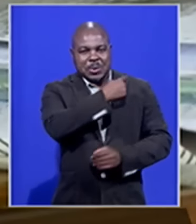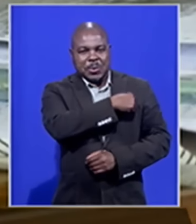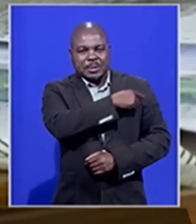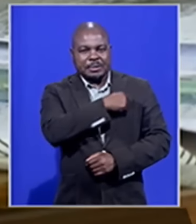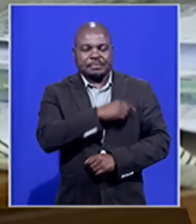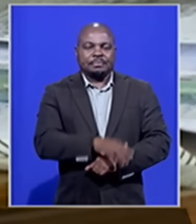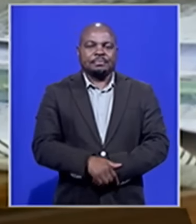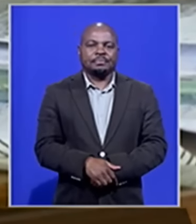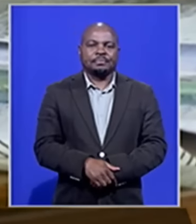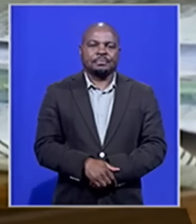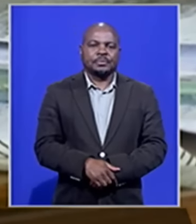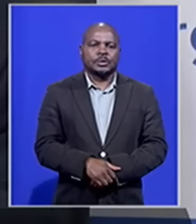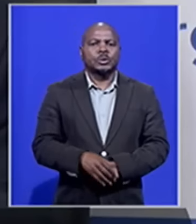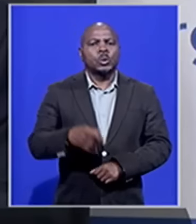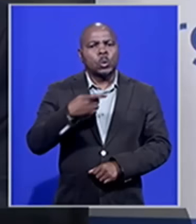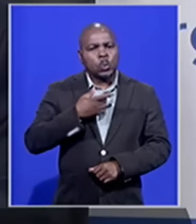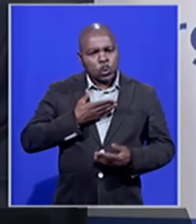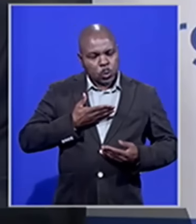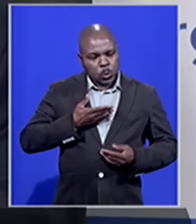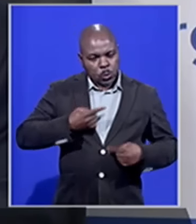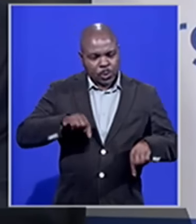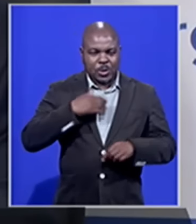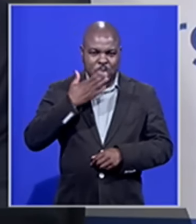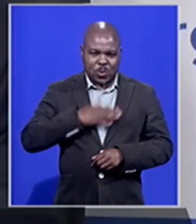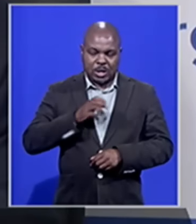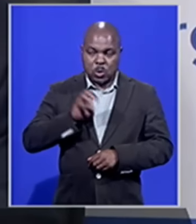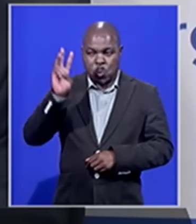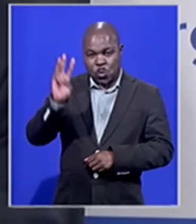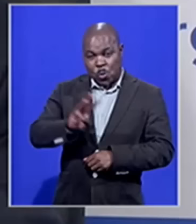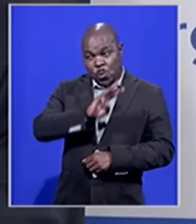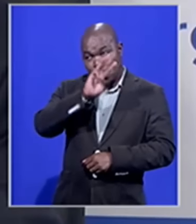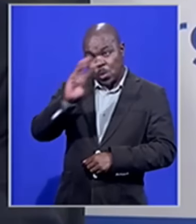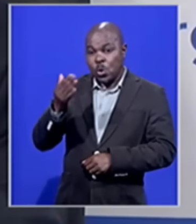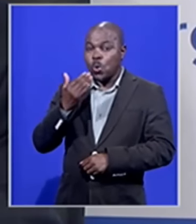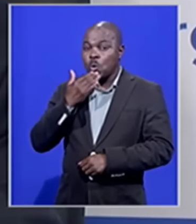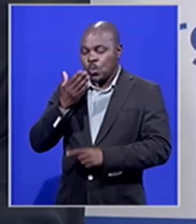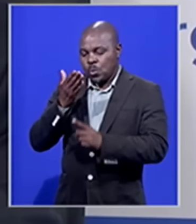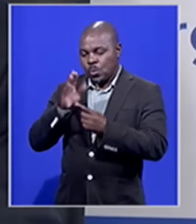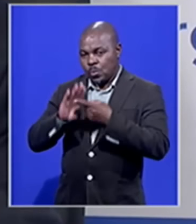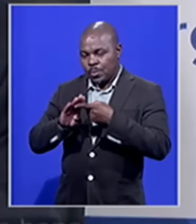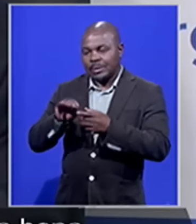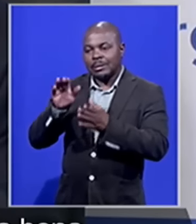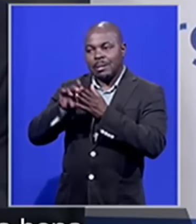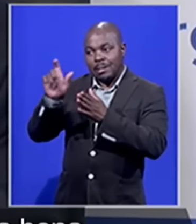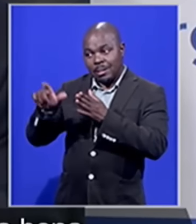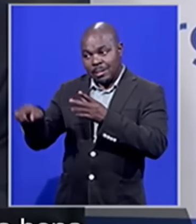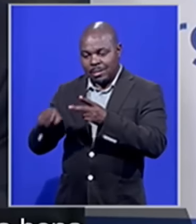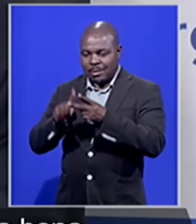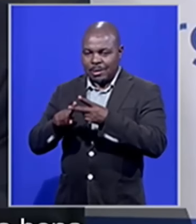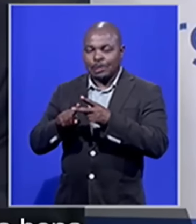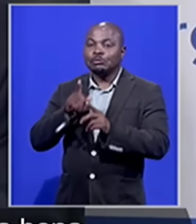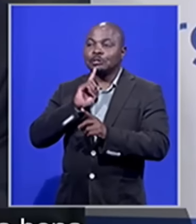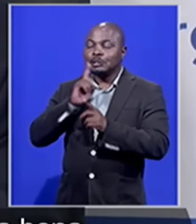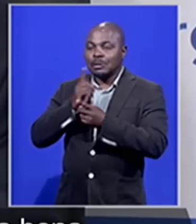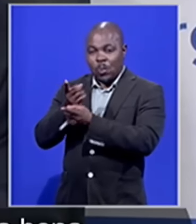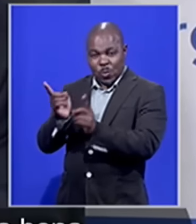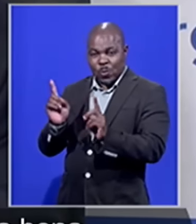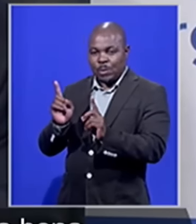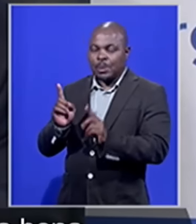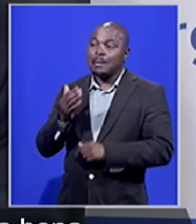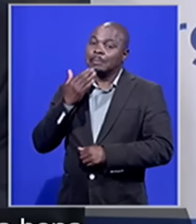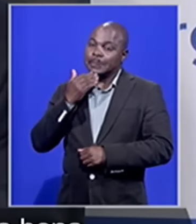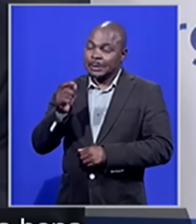We would like to issue a stern warning to all learners and teachers alike to